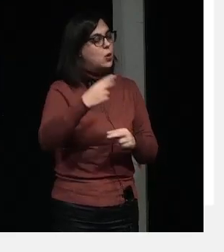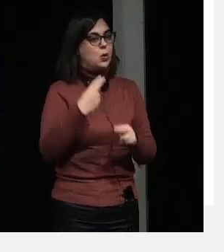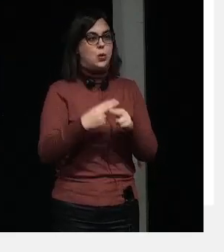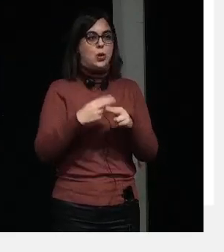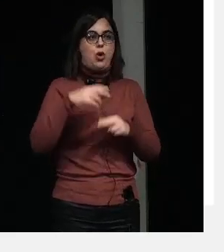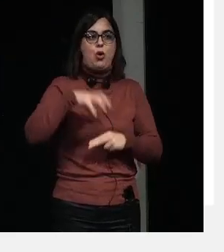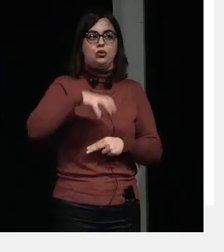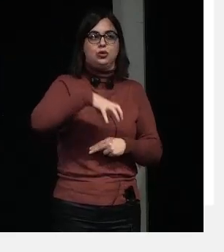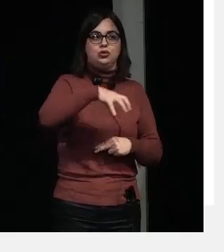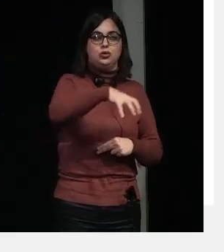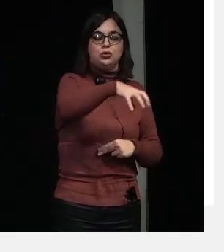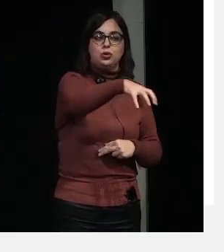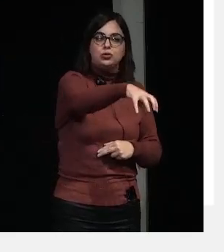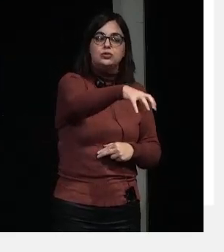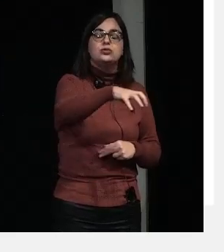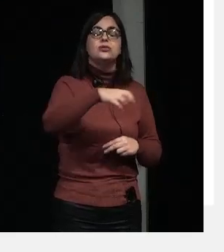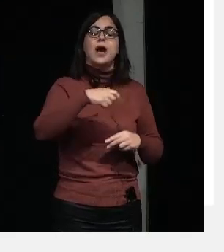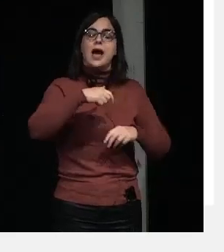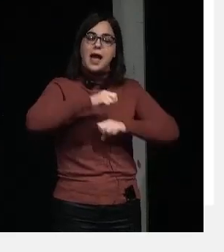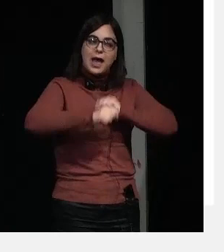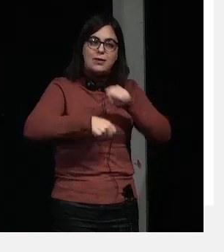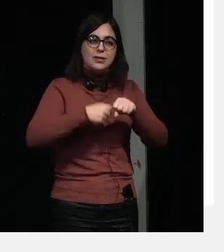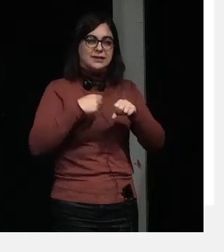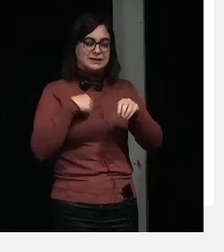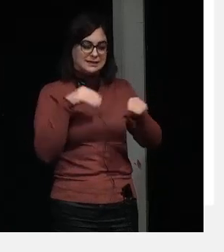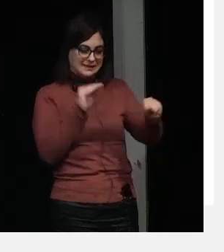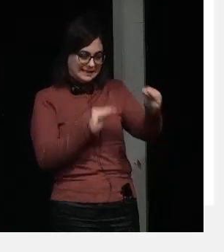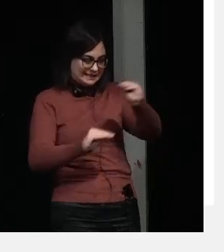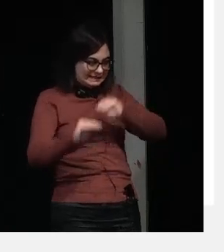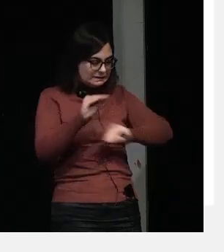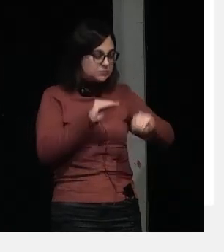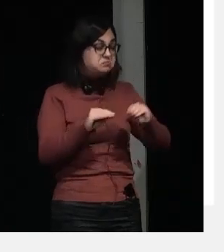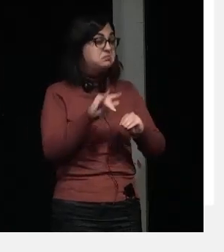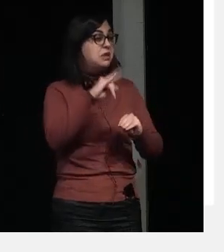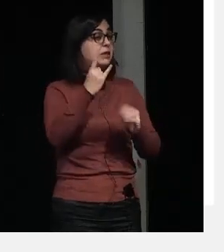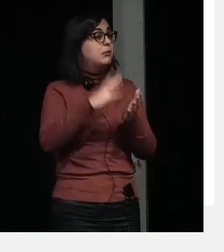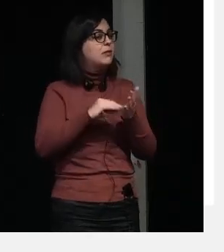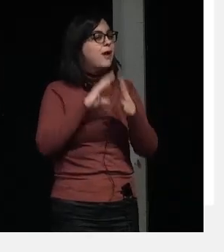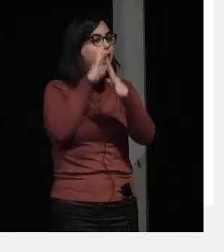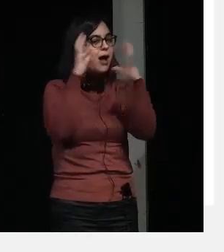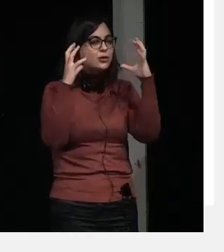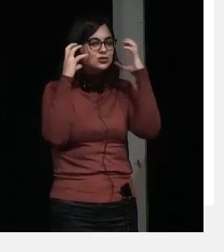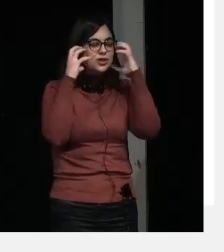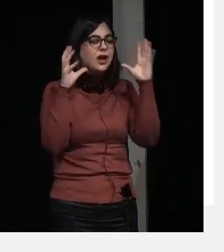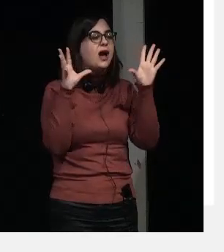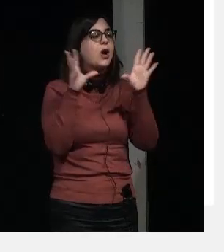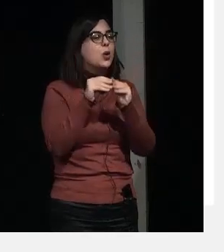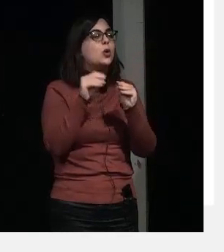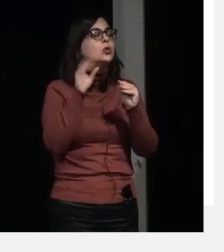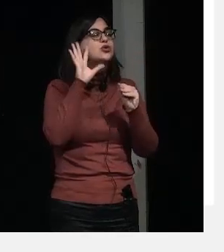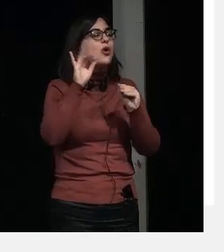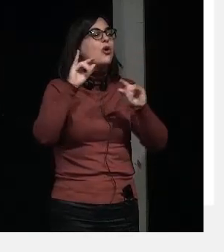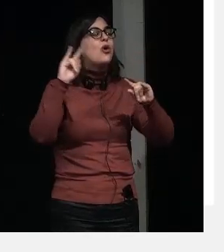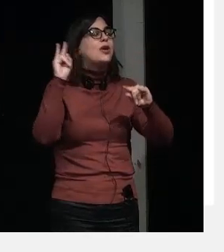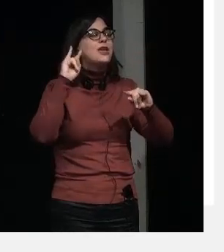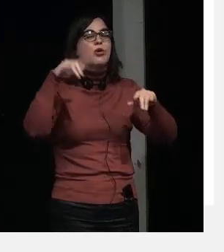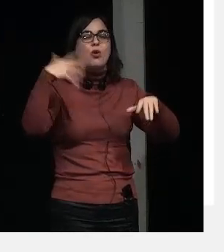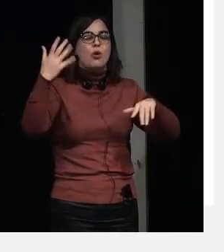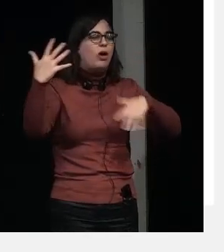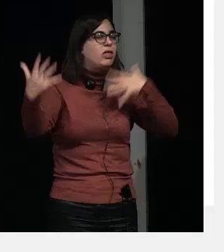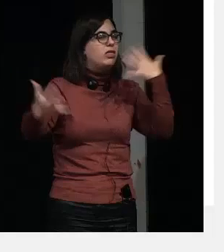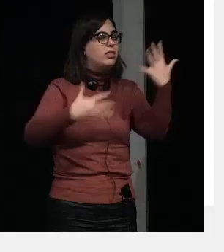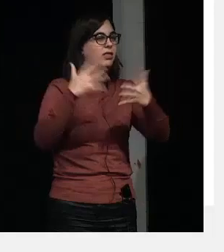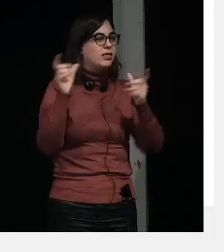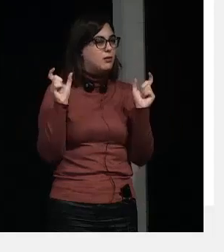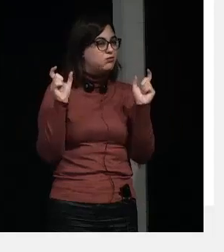we're really trying to provide like noise canceling headphones and things that allow you to be in the museum